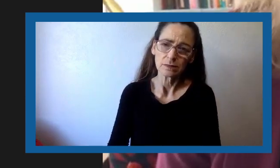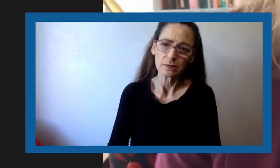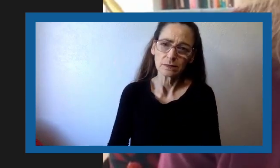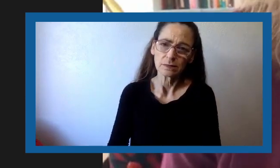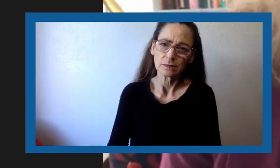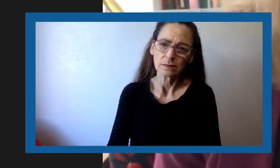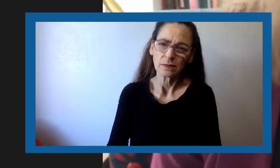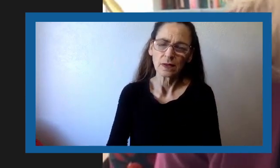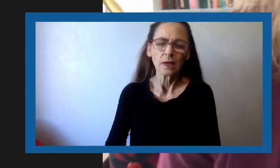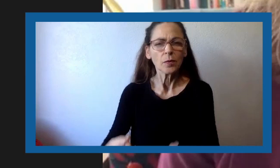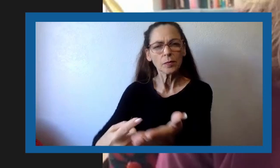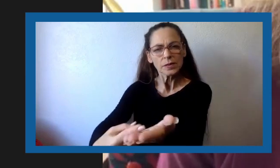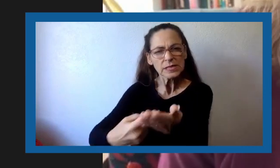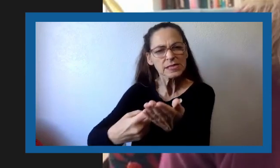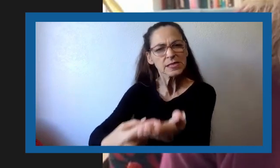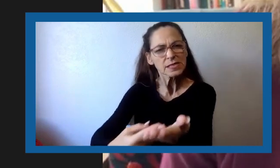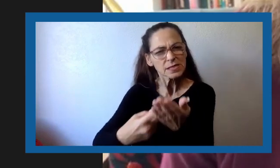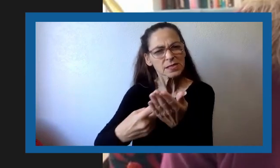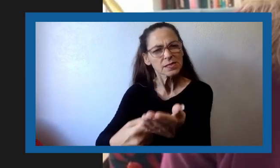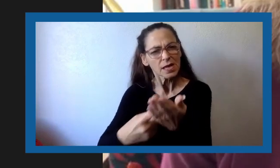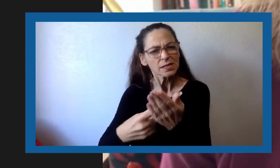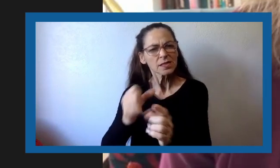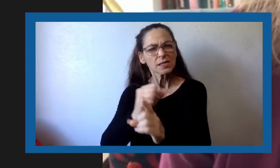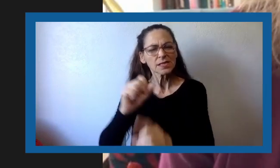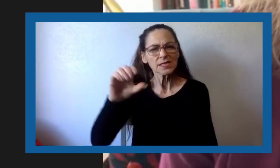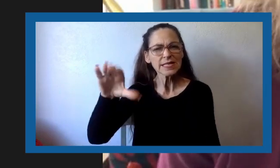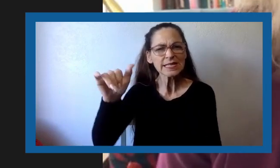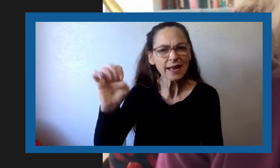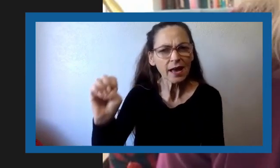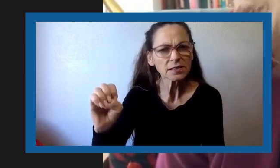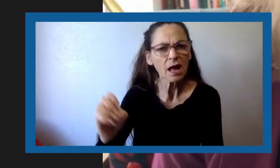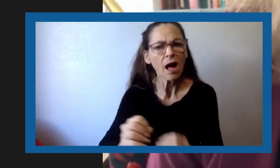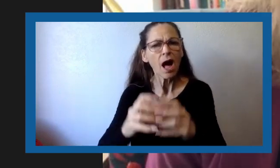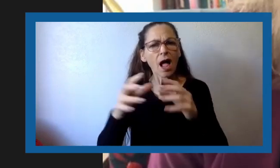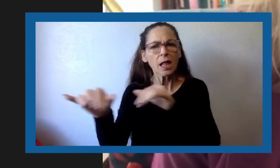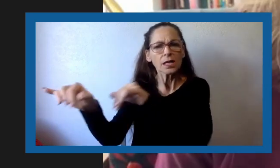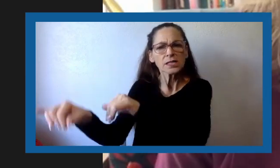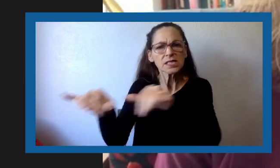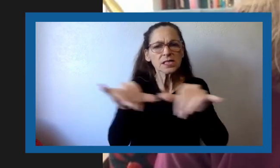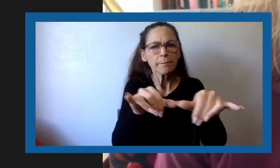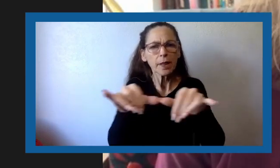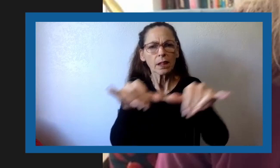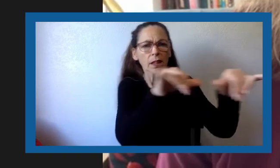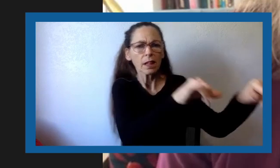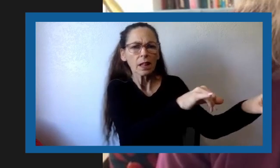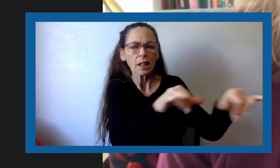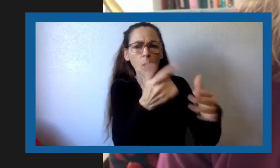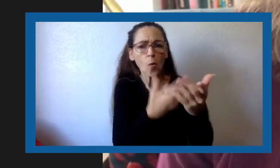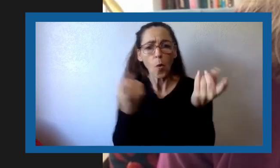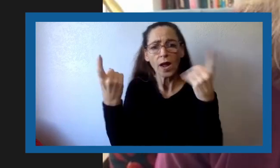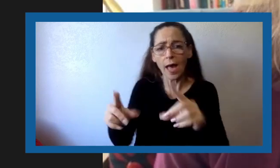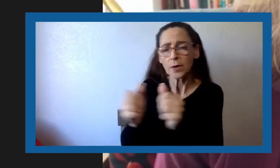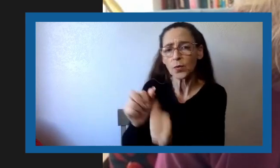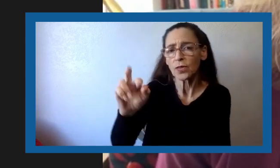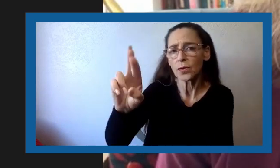We were discussing this case, and I started to talk about how there were a lot of similarities between what happened to Rita